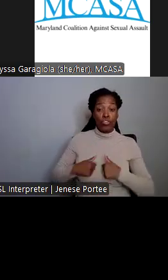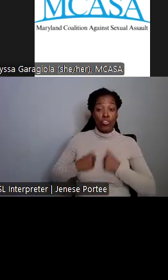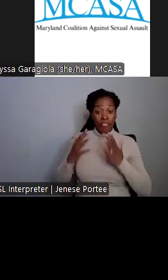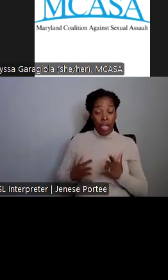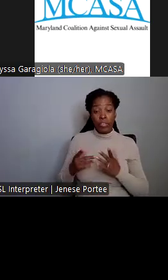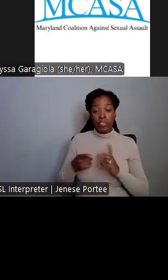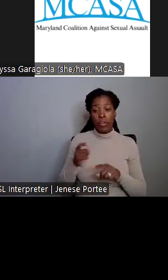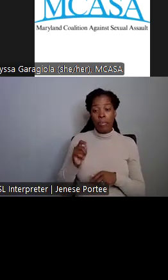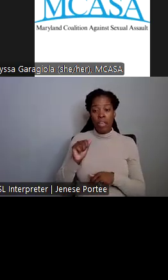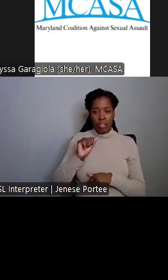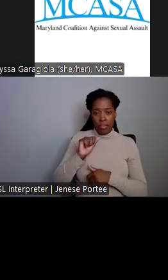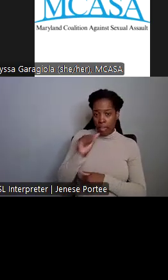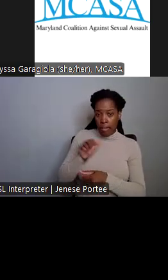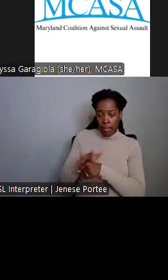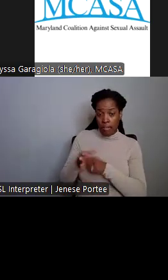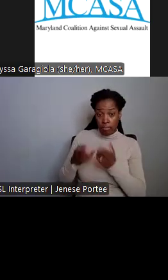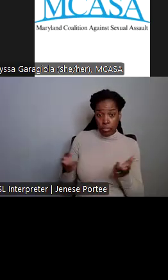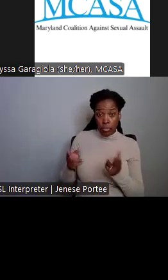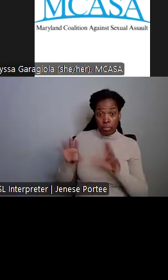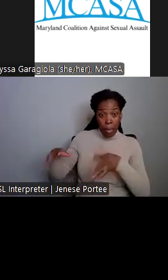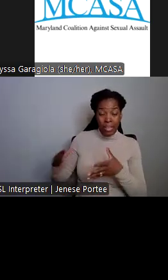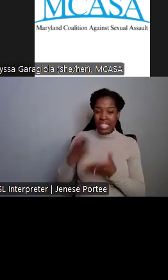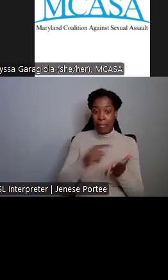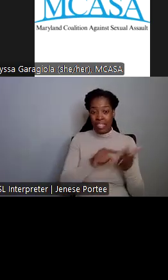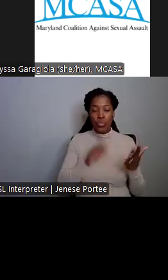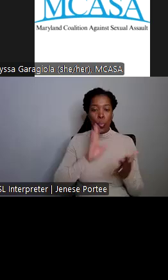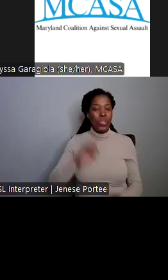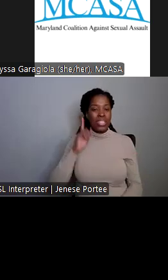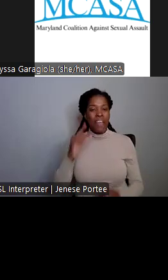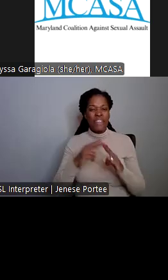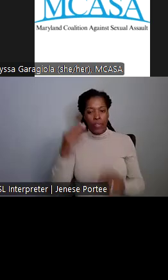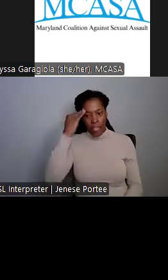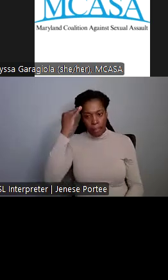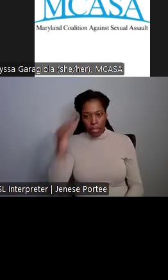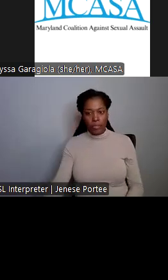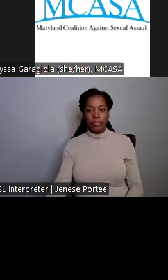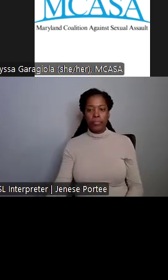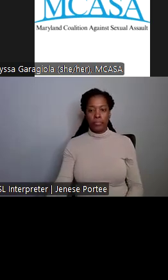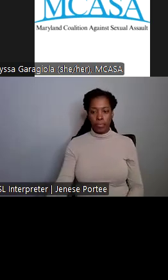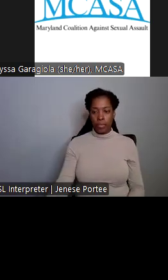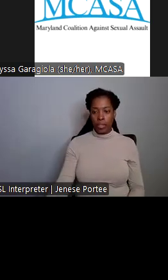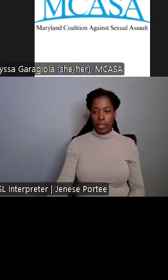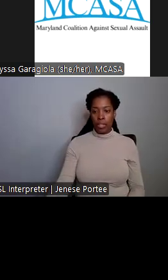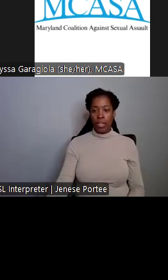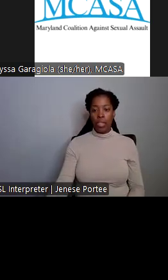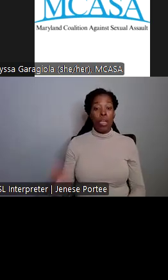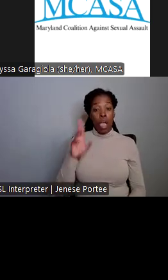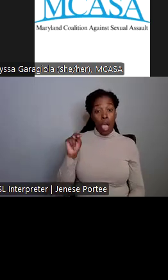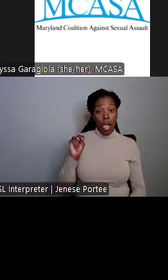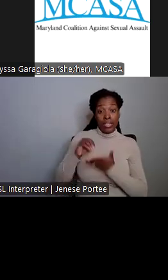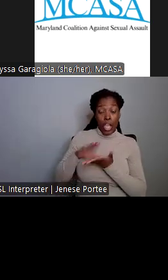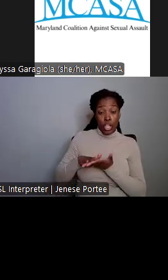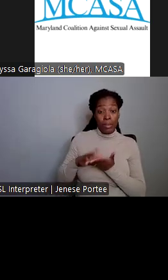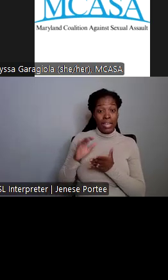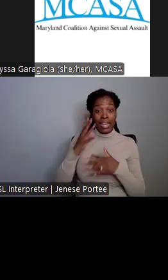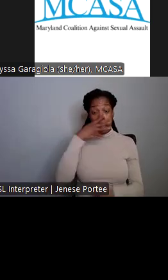very familiar. So, for an undocumented immigrant that is a survivor of sexual assault, they may